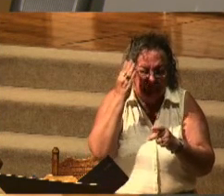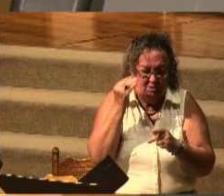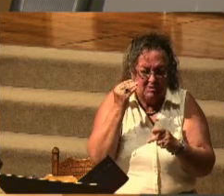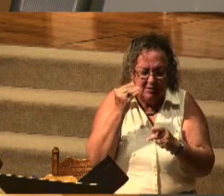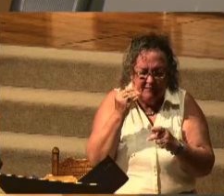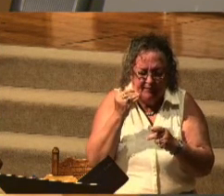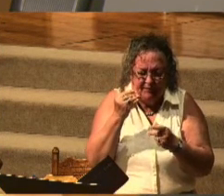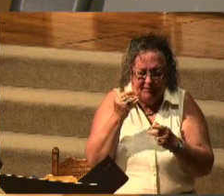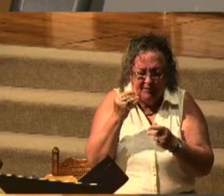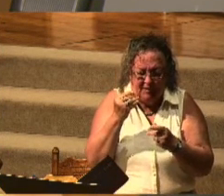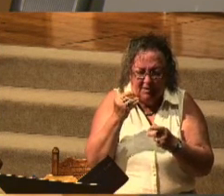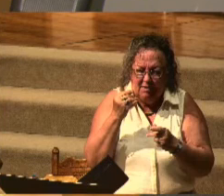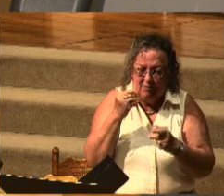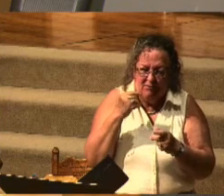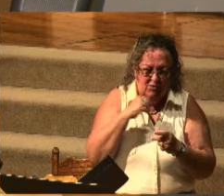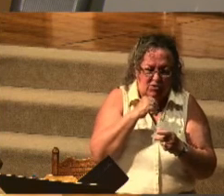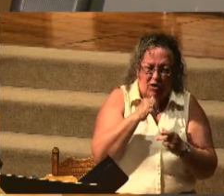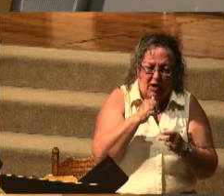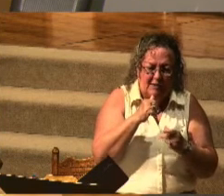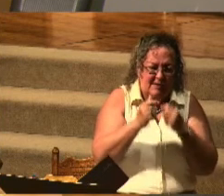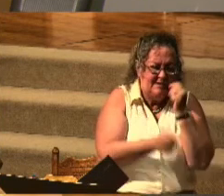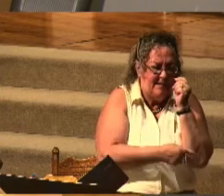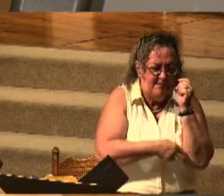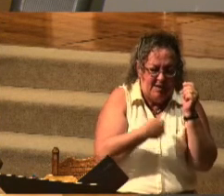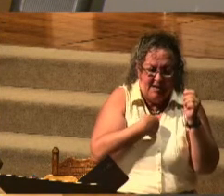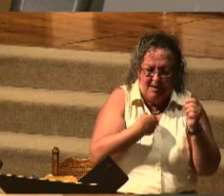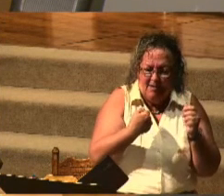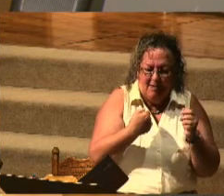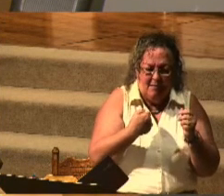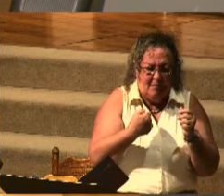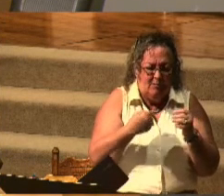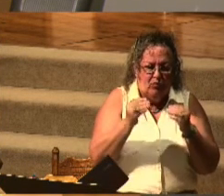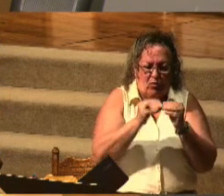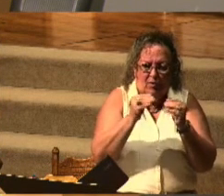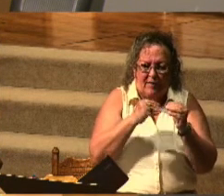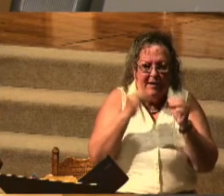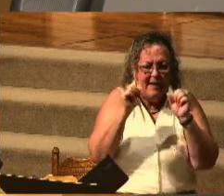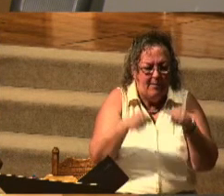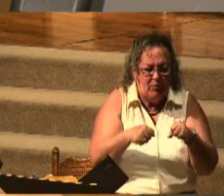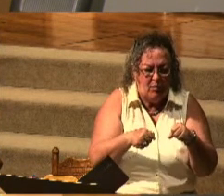who will not tempt me above that I'm able, but